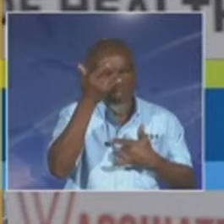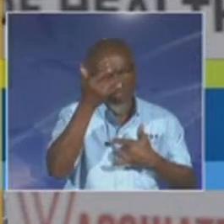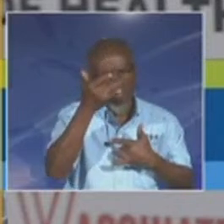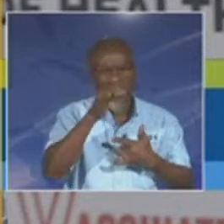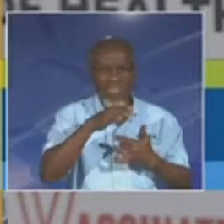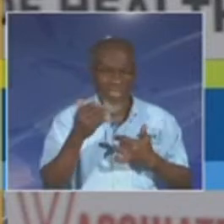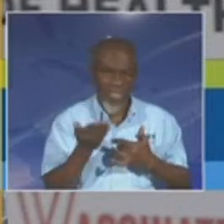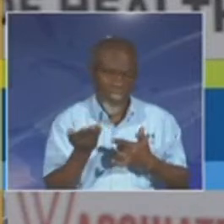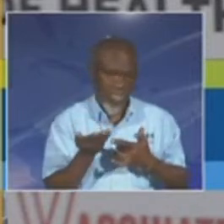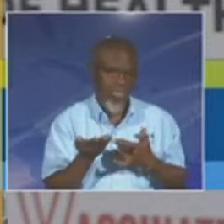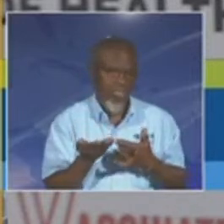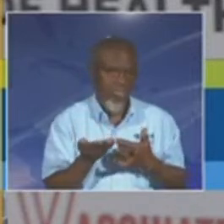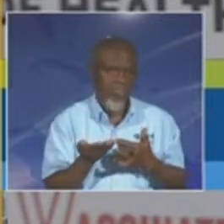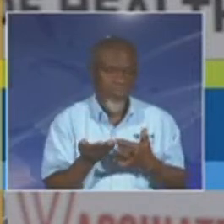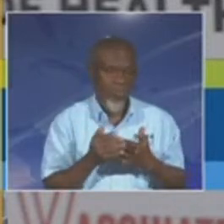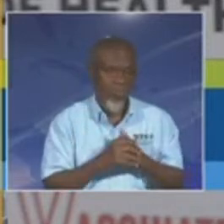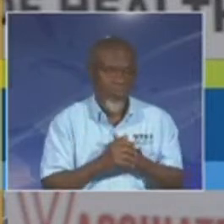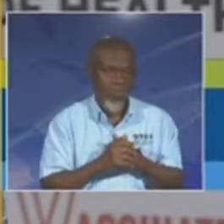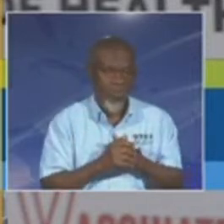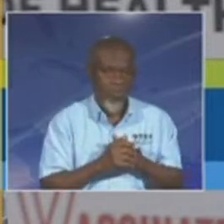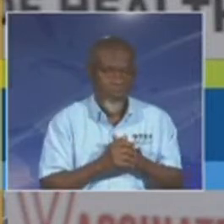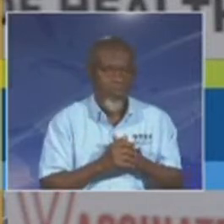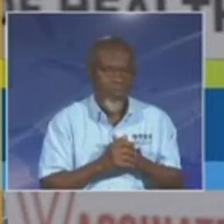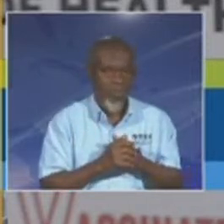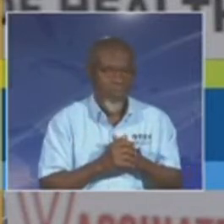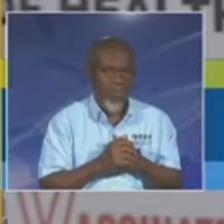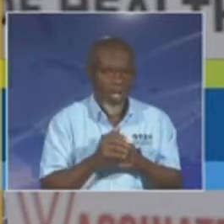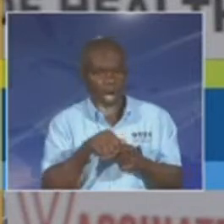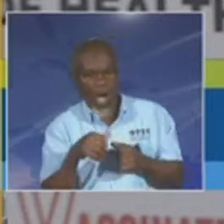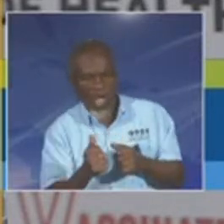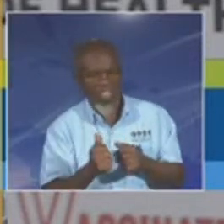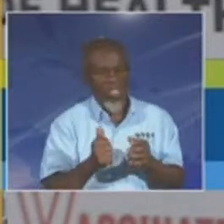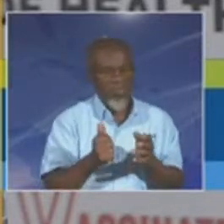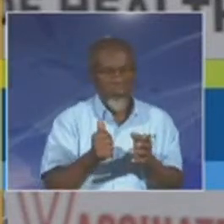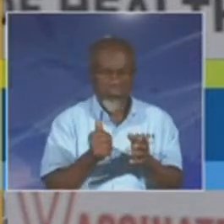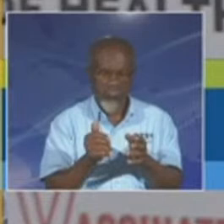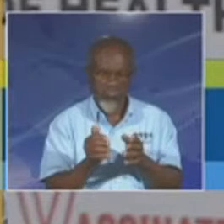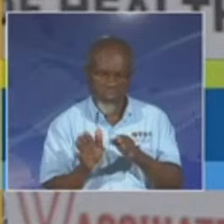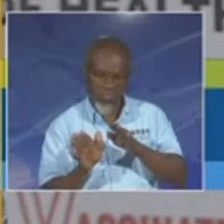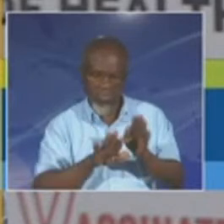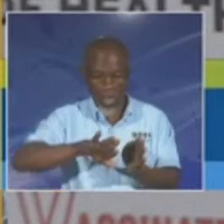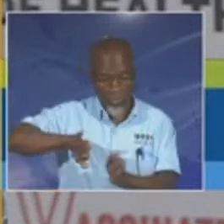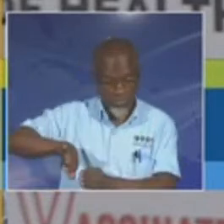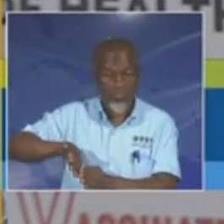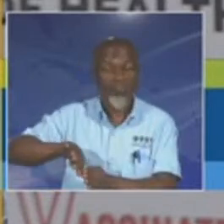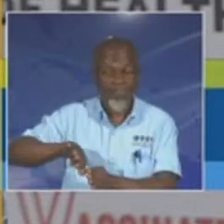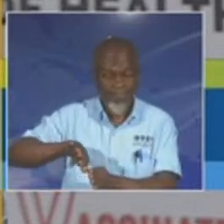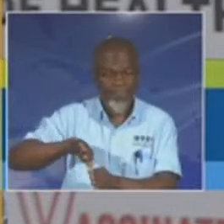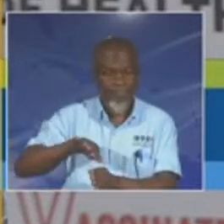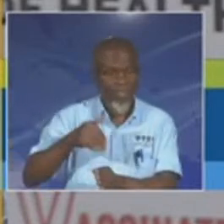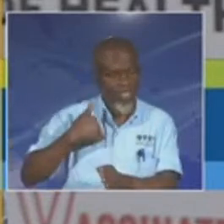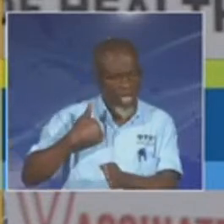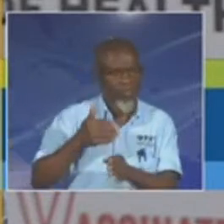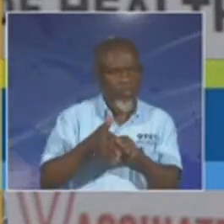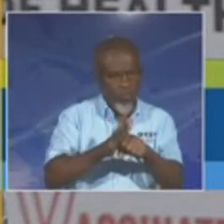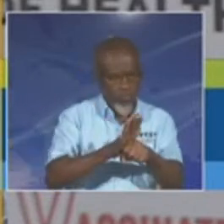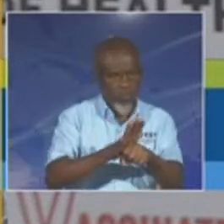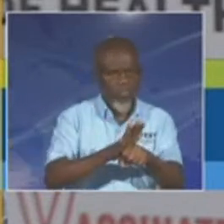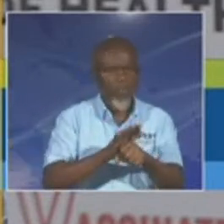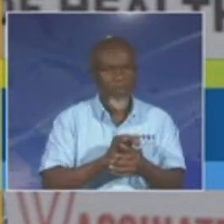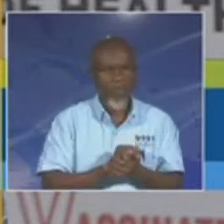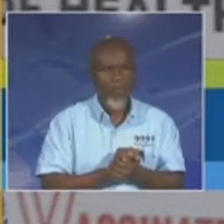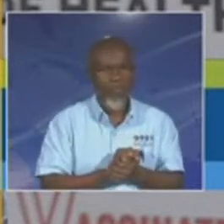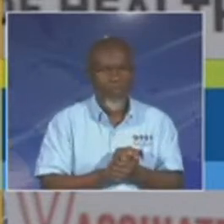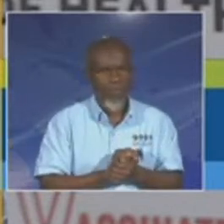the disruptions that a pandemic would cause. So we do have that information, and we can endeavor to actually put that together and share